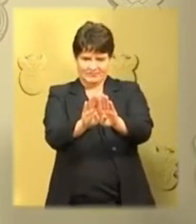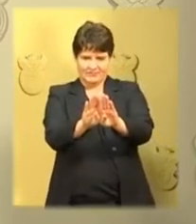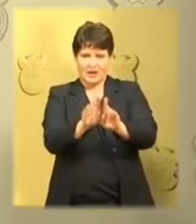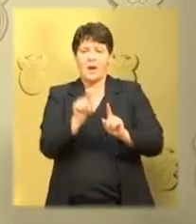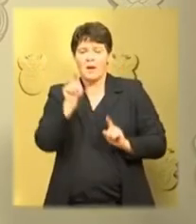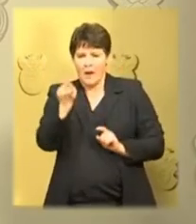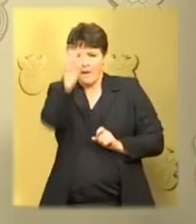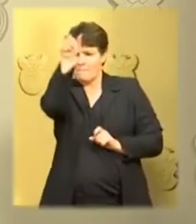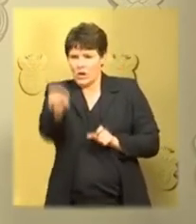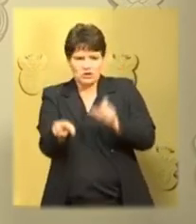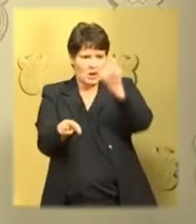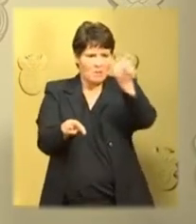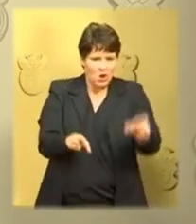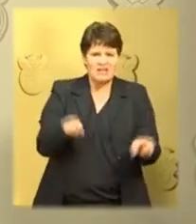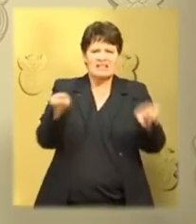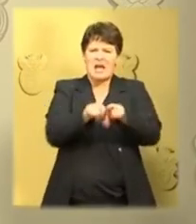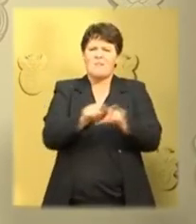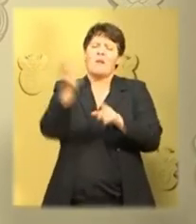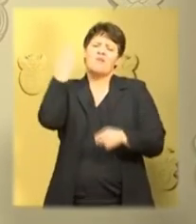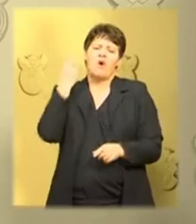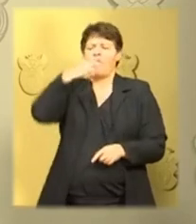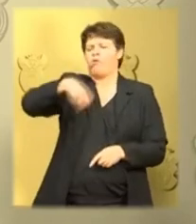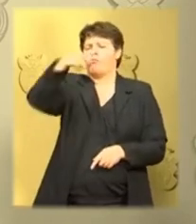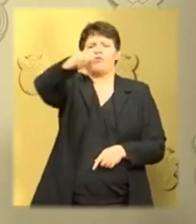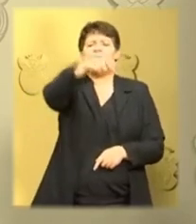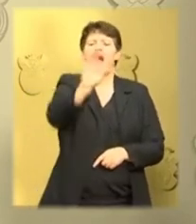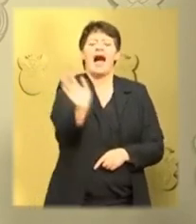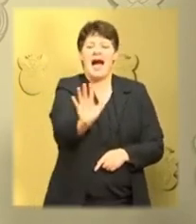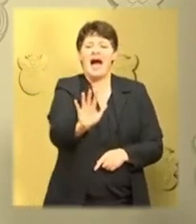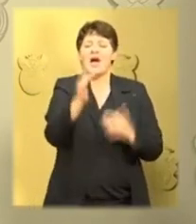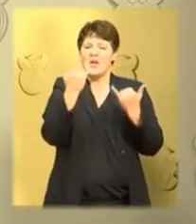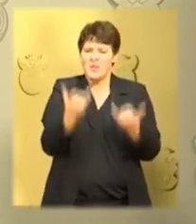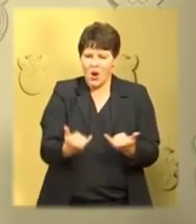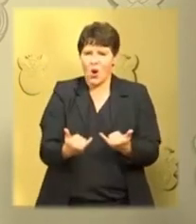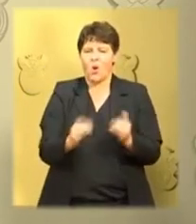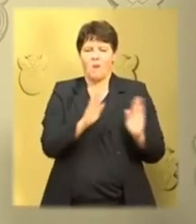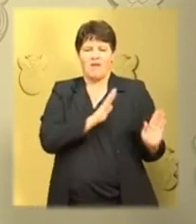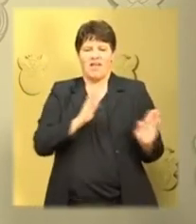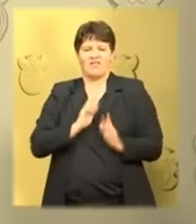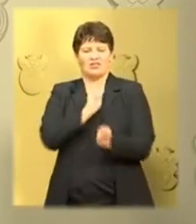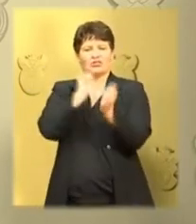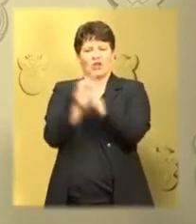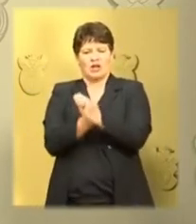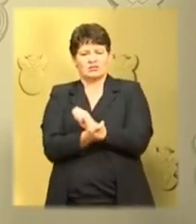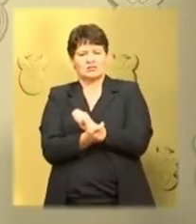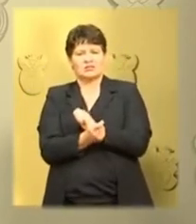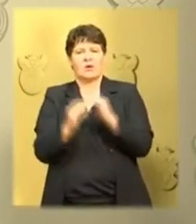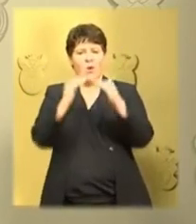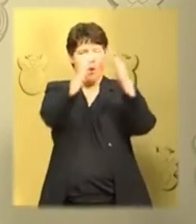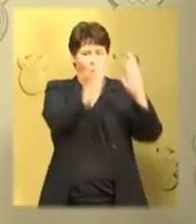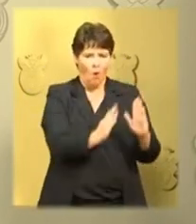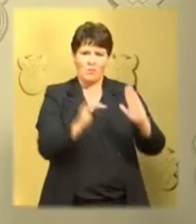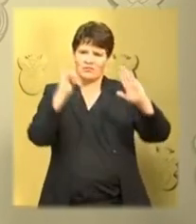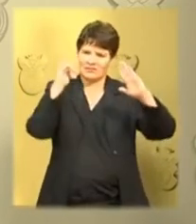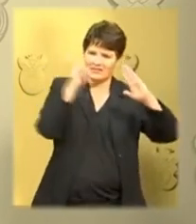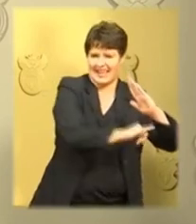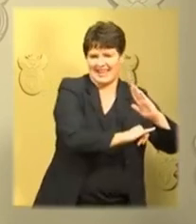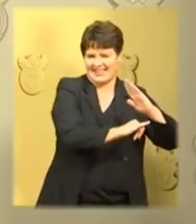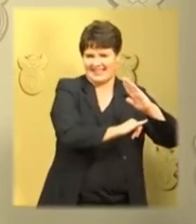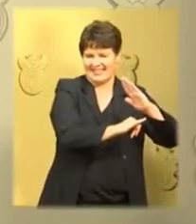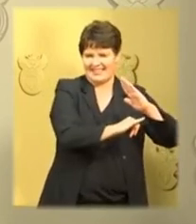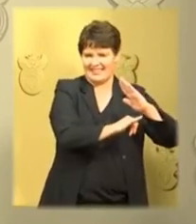made, the lockdown has actually slowed down the progression of the pandemic in the country.